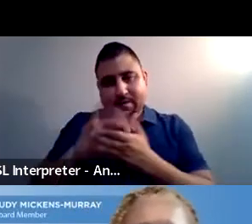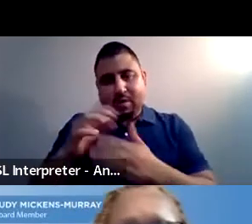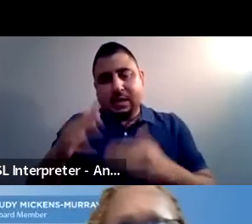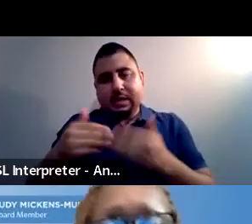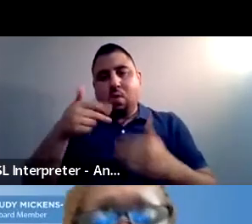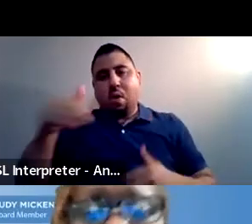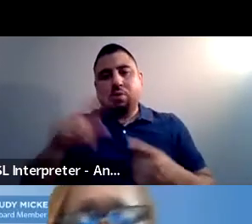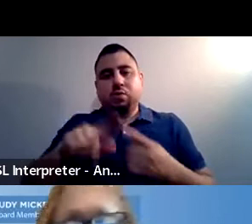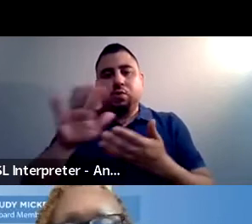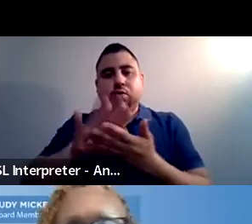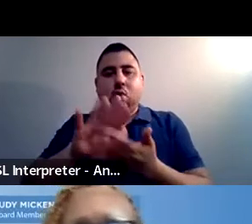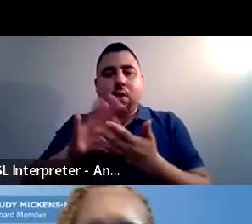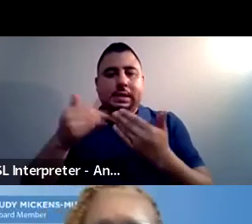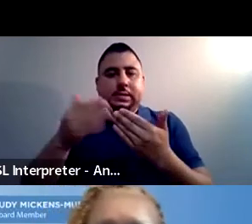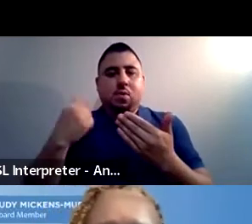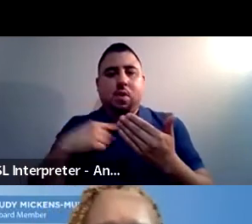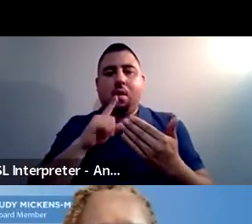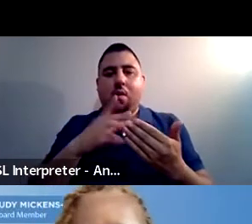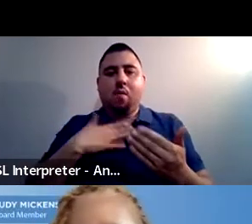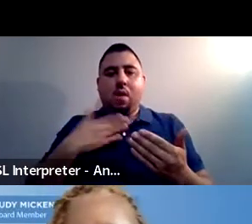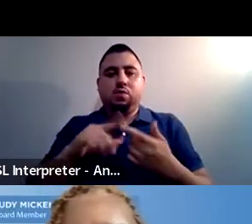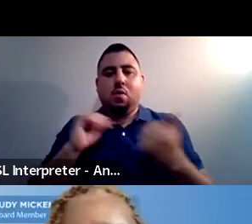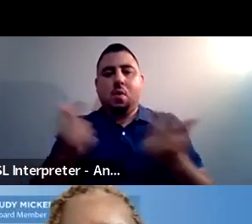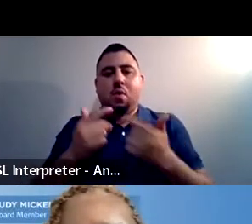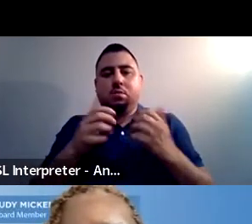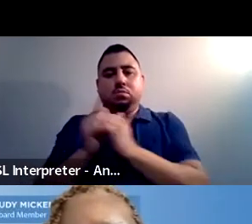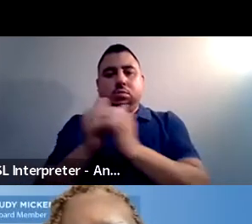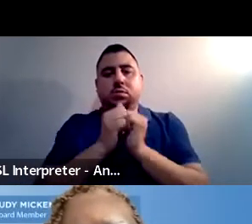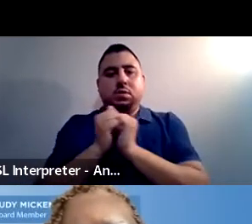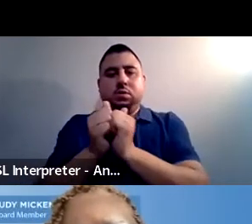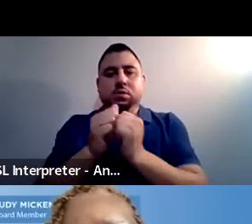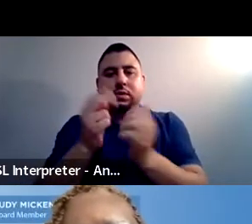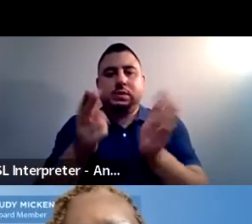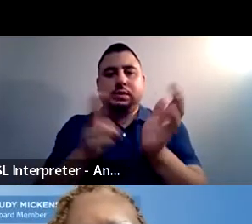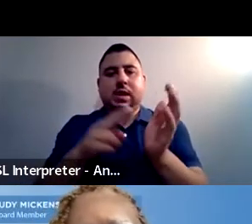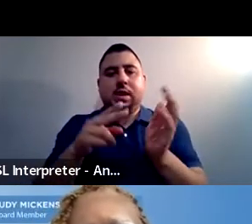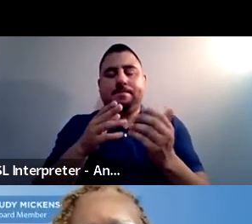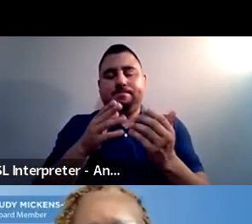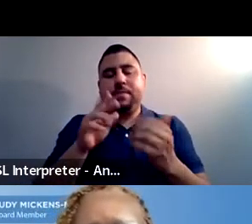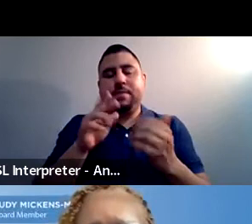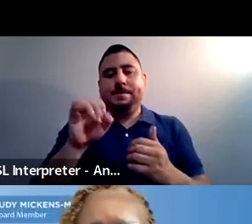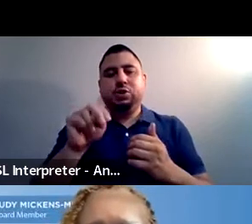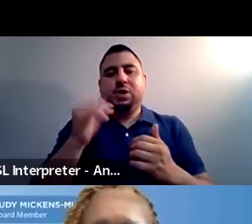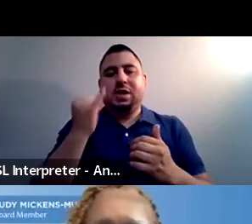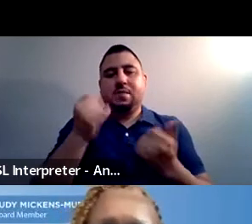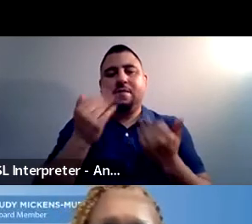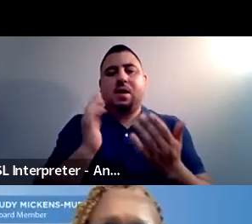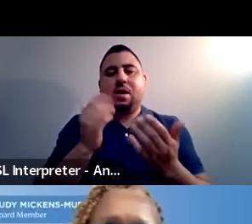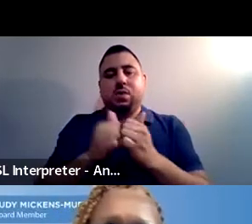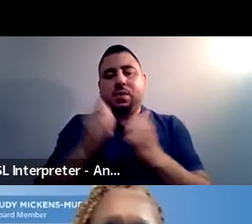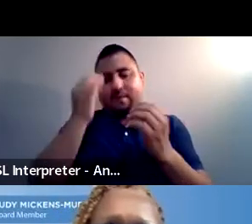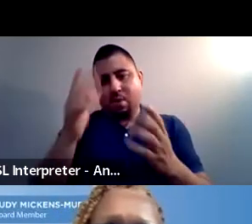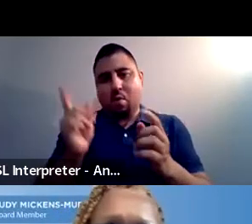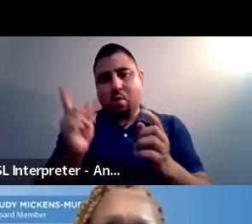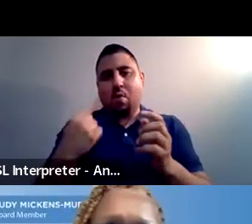to the school. We are willing to all gather together and sign a petition if it is necessary. If you could just provide us with the information as